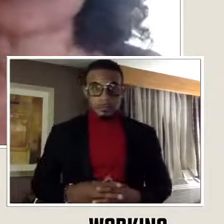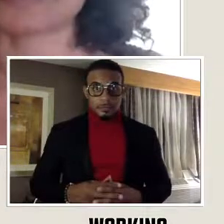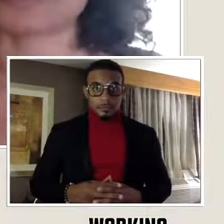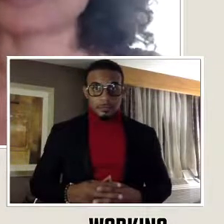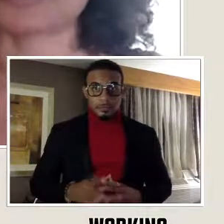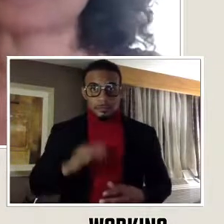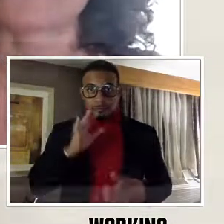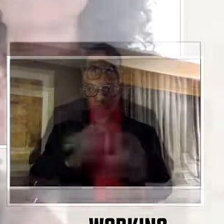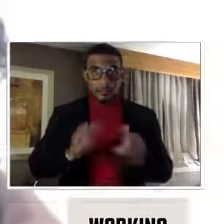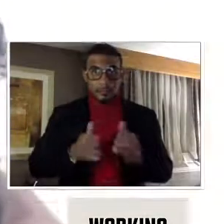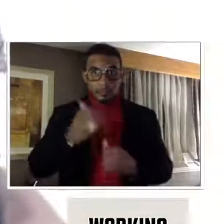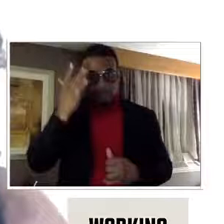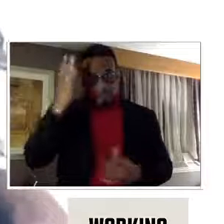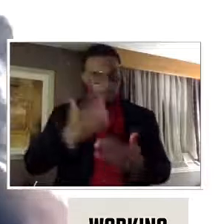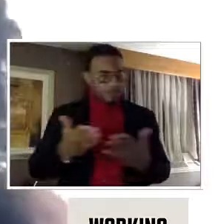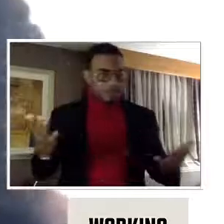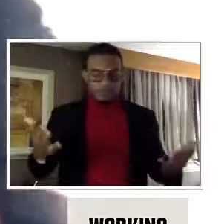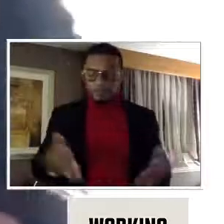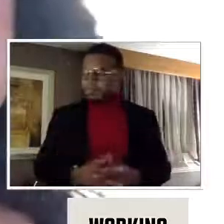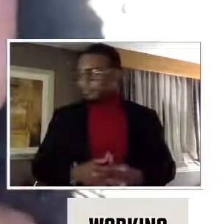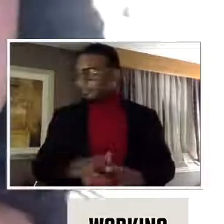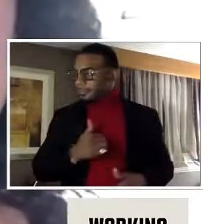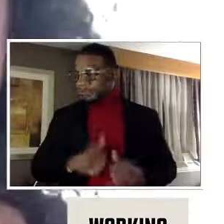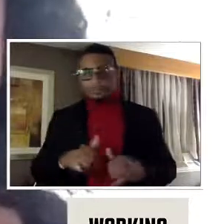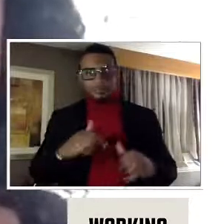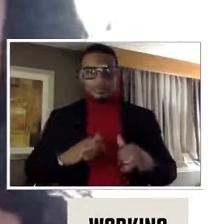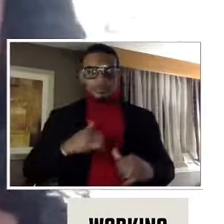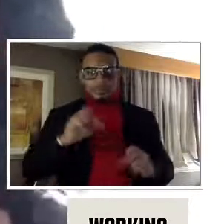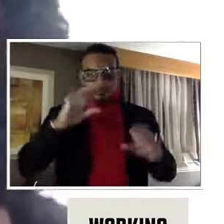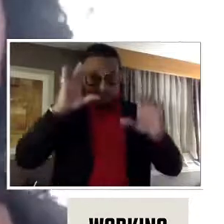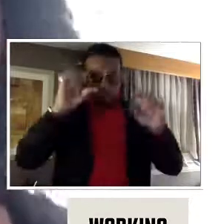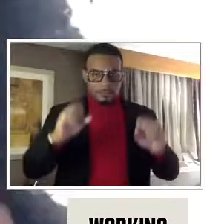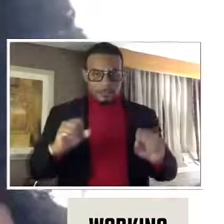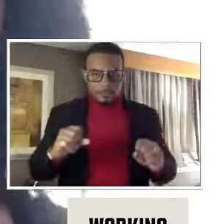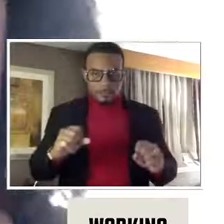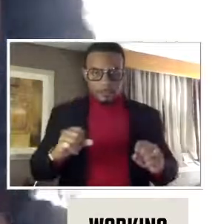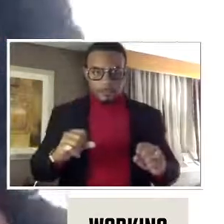And I was saying the most brilliant things. I'm so sorry. It is such an amazing